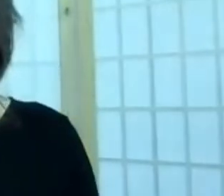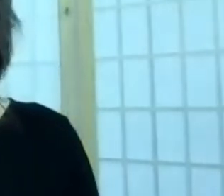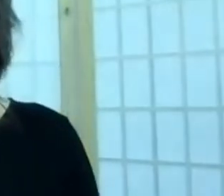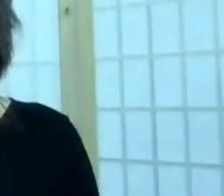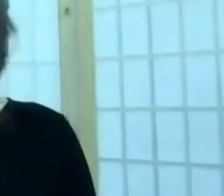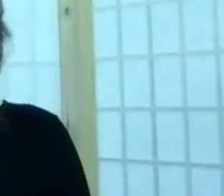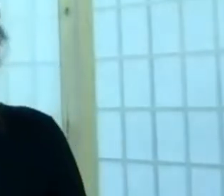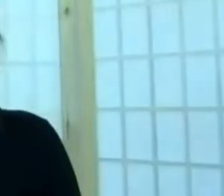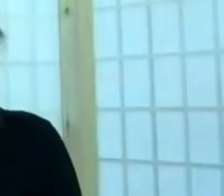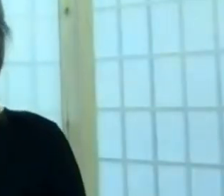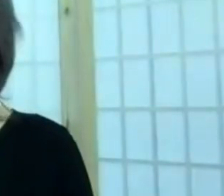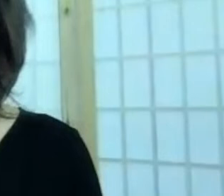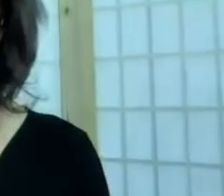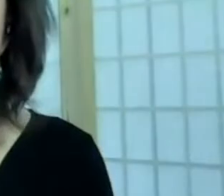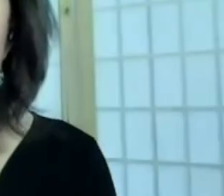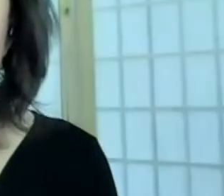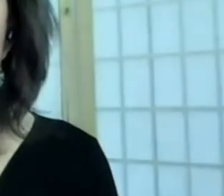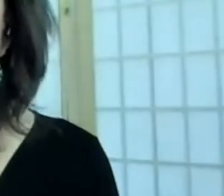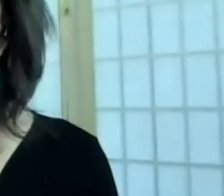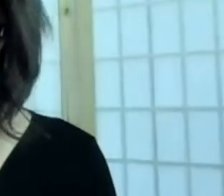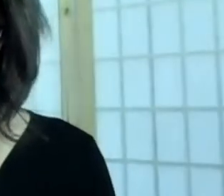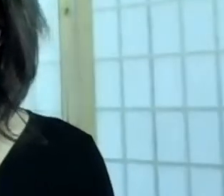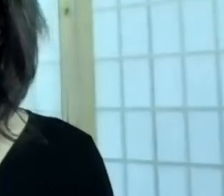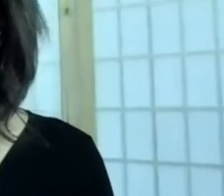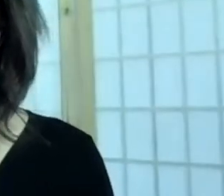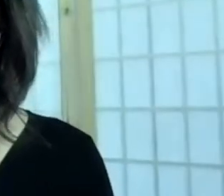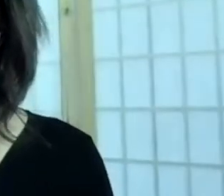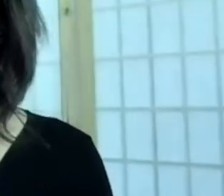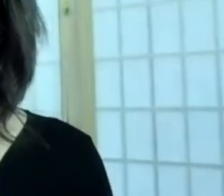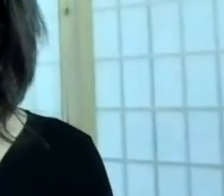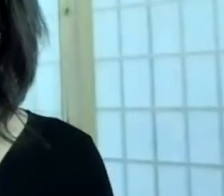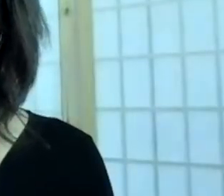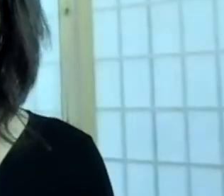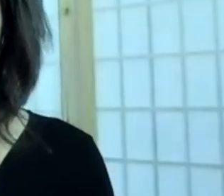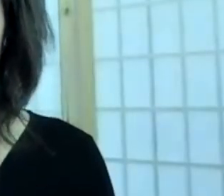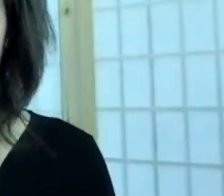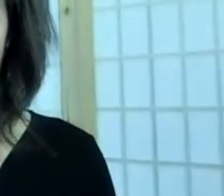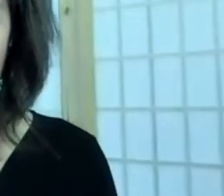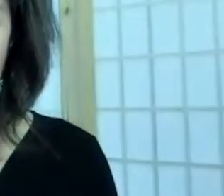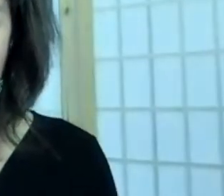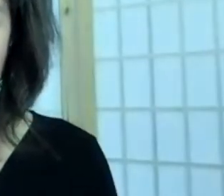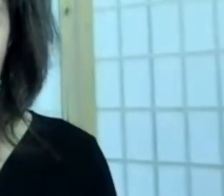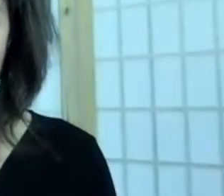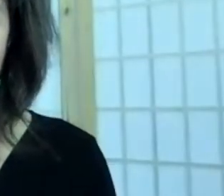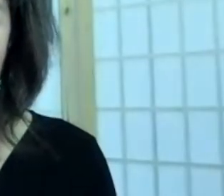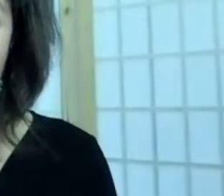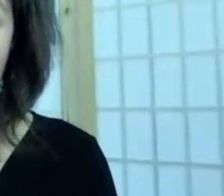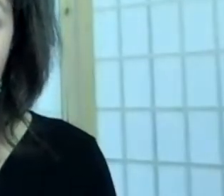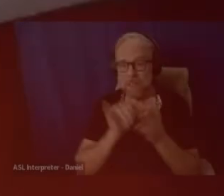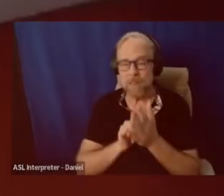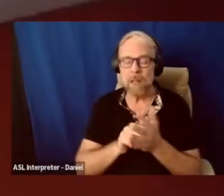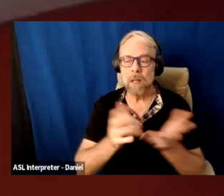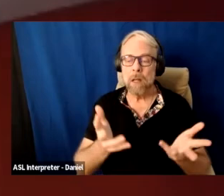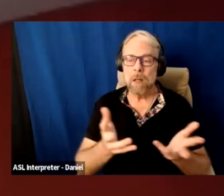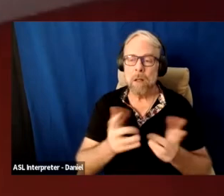are working in may not be trauma-informed. Or at least there was some observation to that. And then, so that sort of